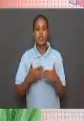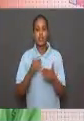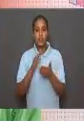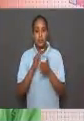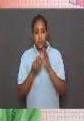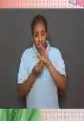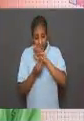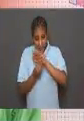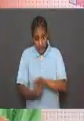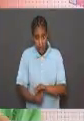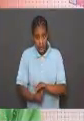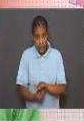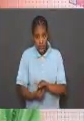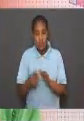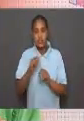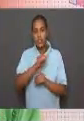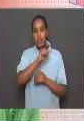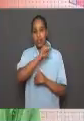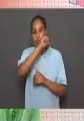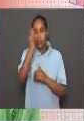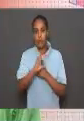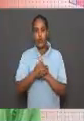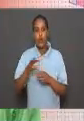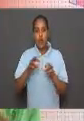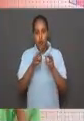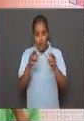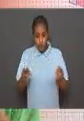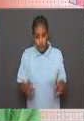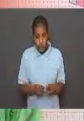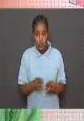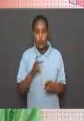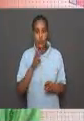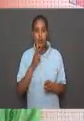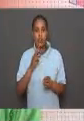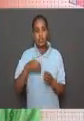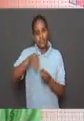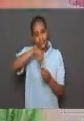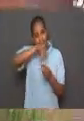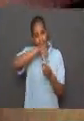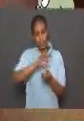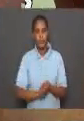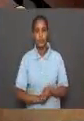be affected if the temperature of ocean water increased?